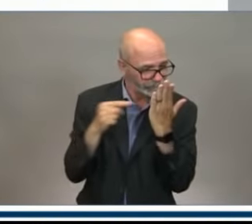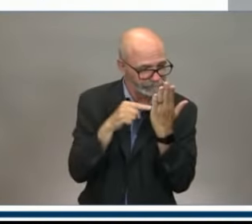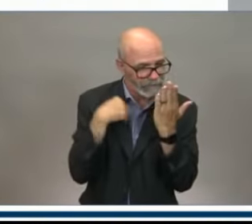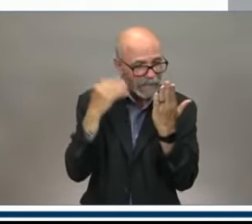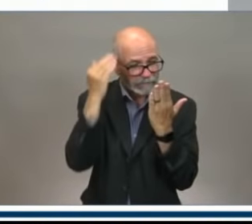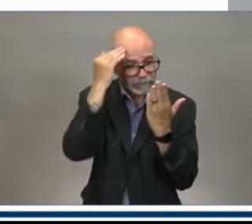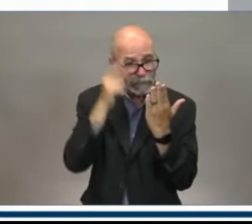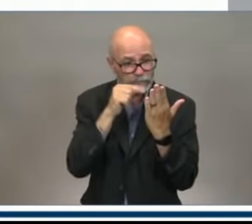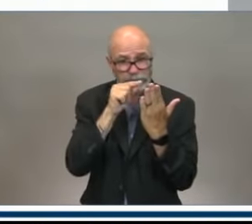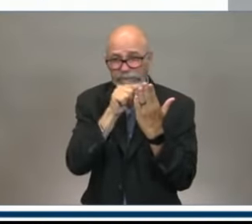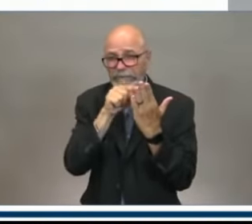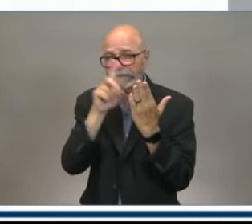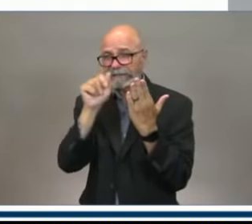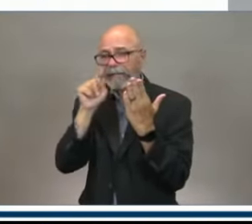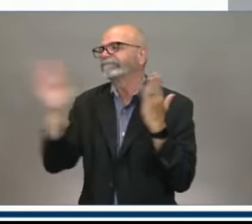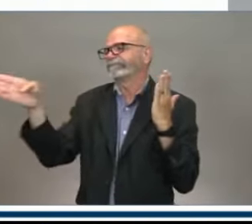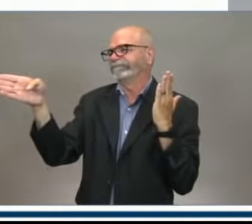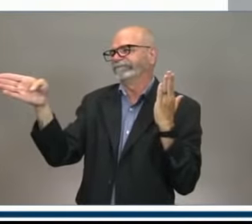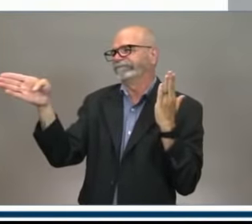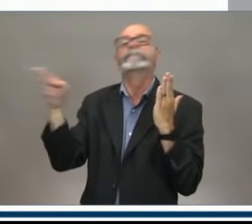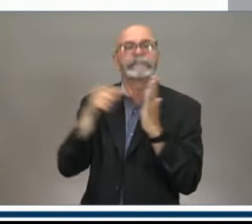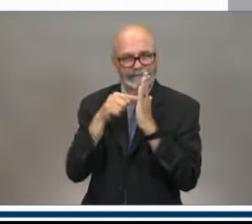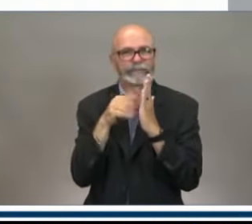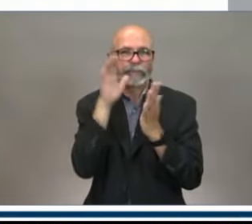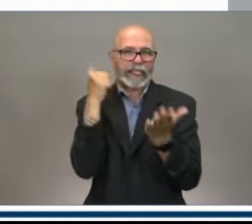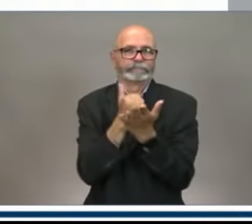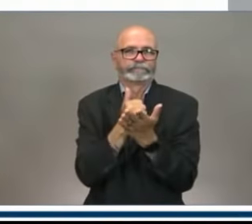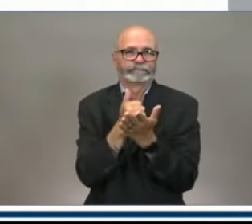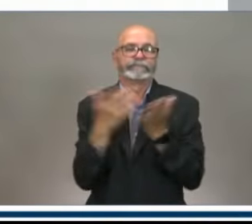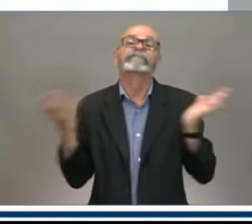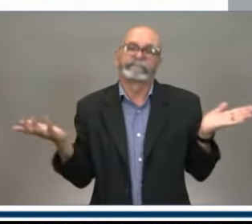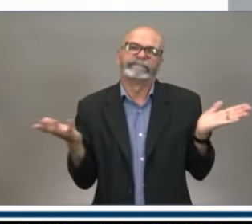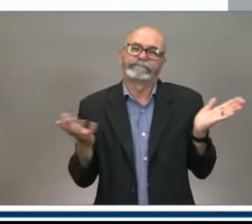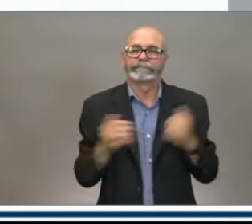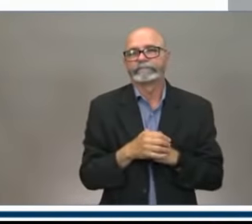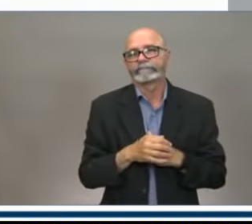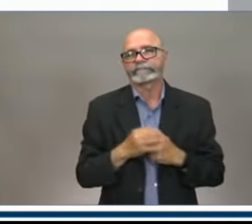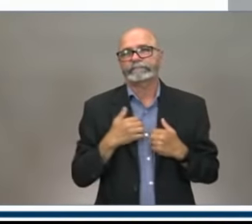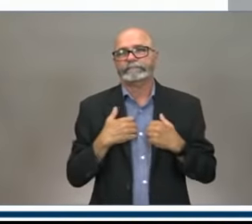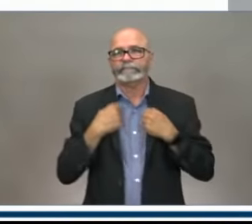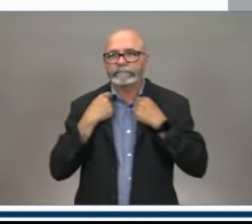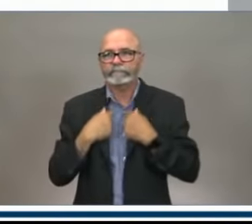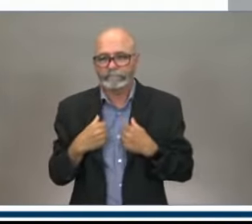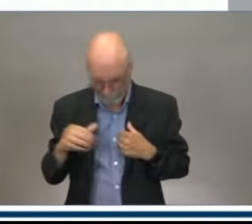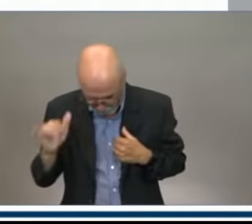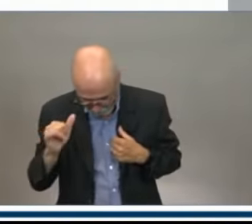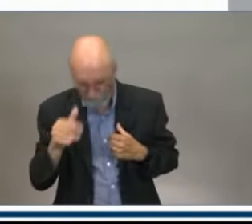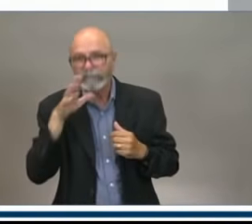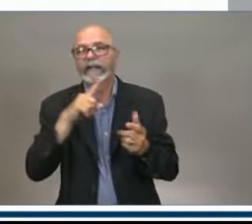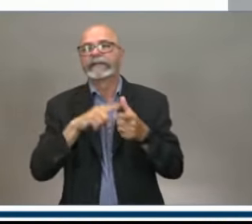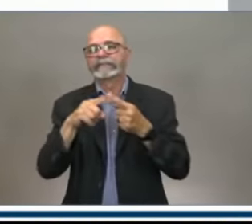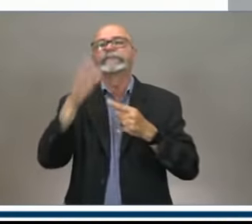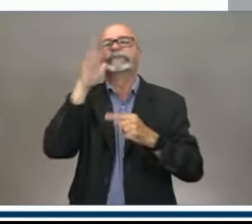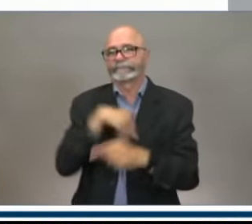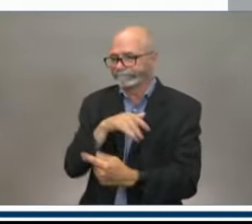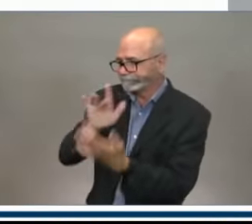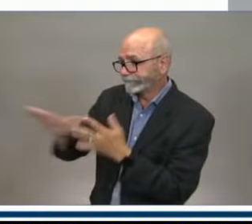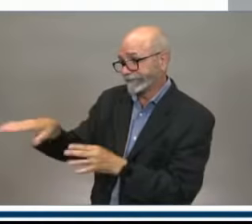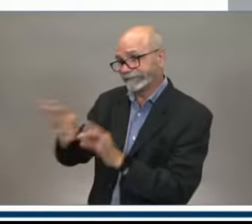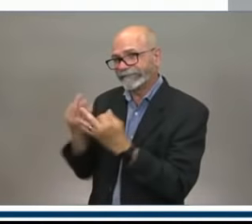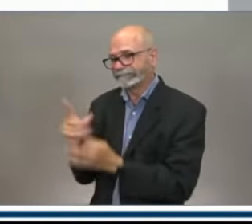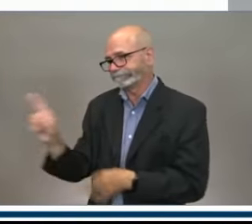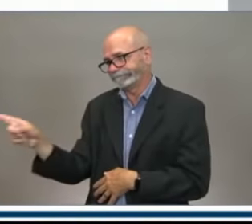makes it much more, we can have much more timely contact of potential or contact with people who might have been exposed